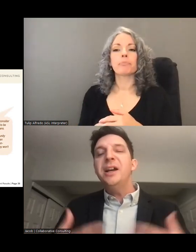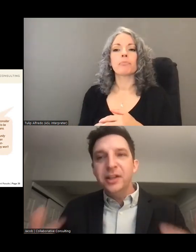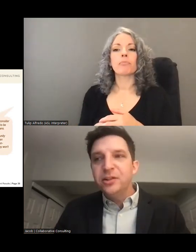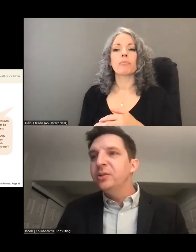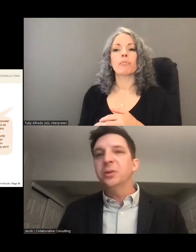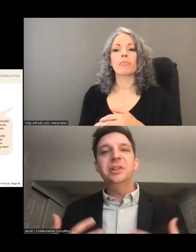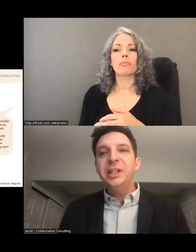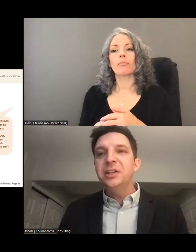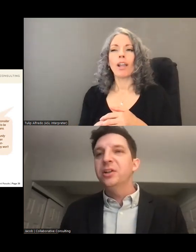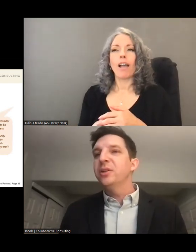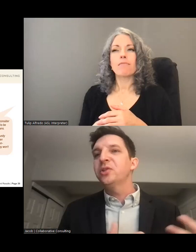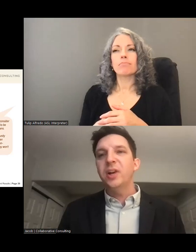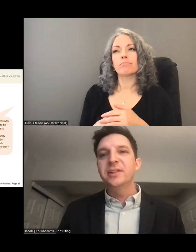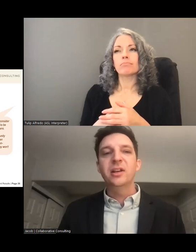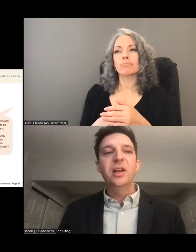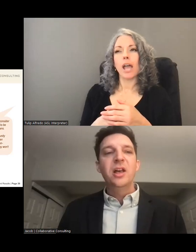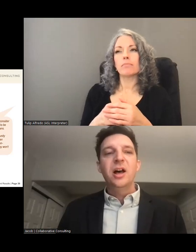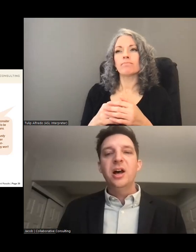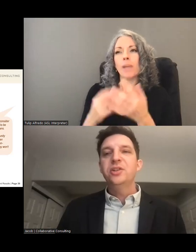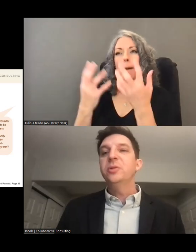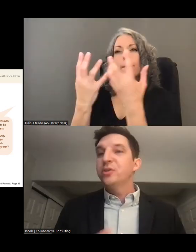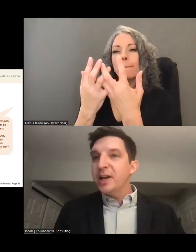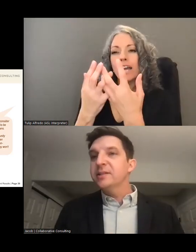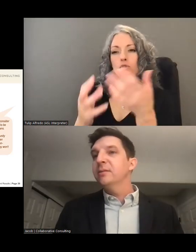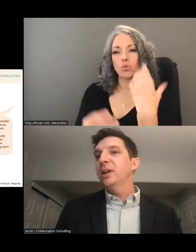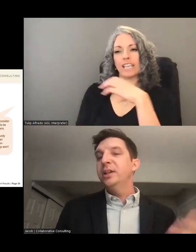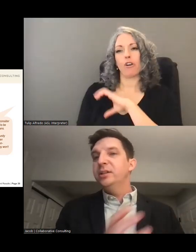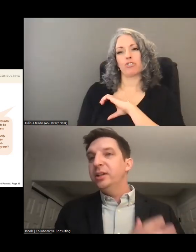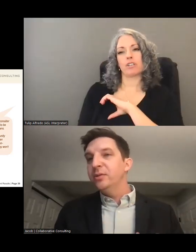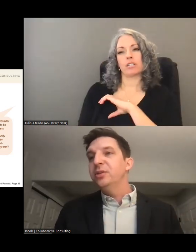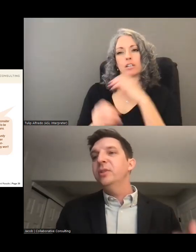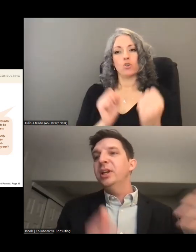sort of dial into or lean into those traits to address,